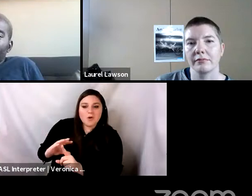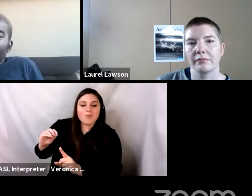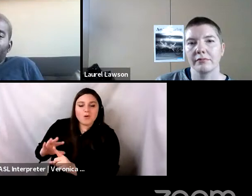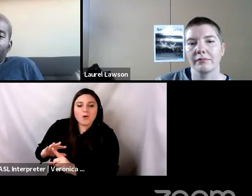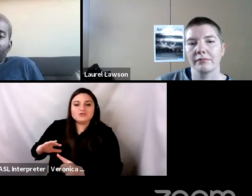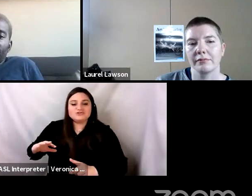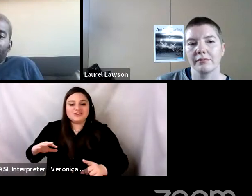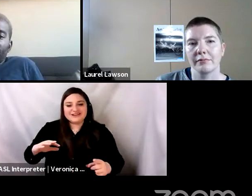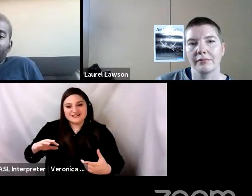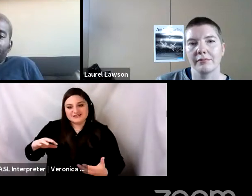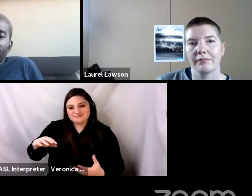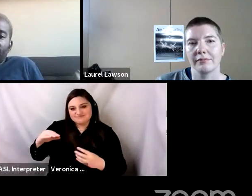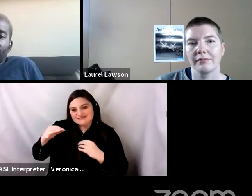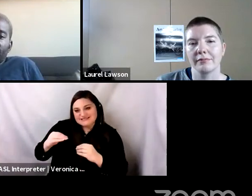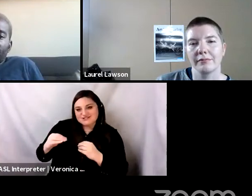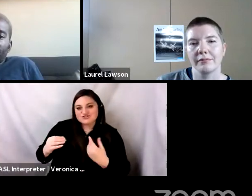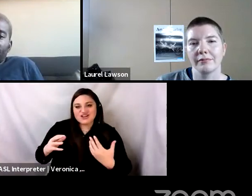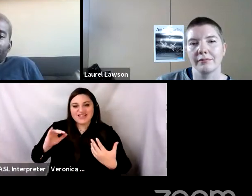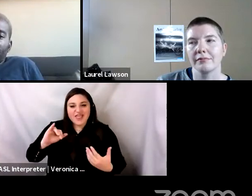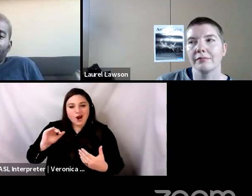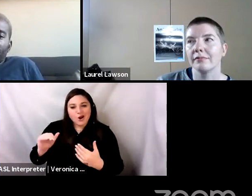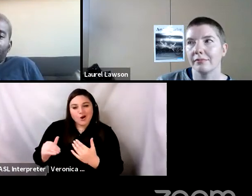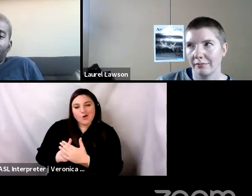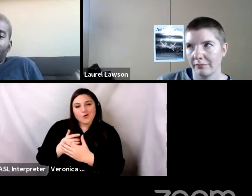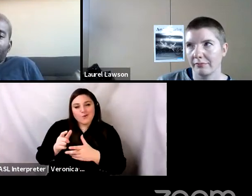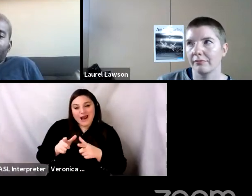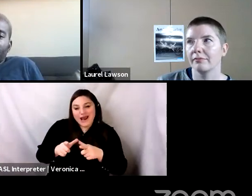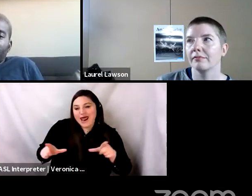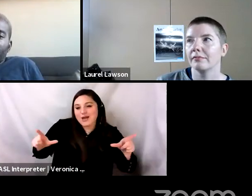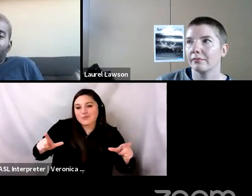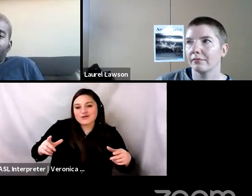that was being built. And